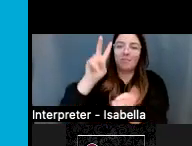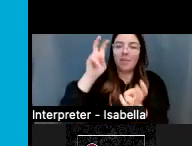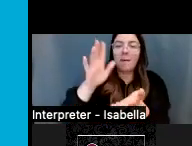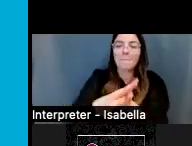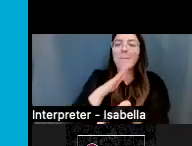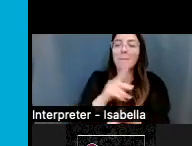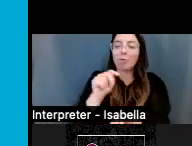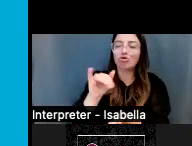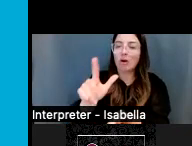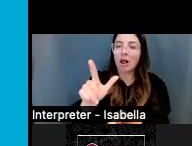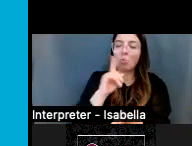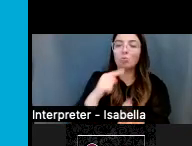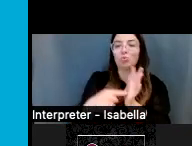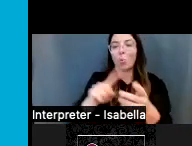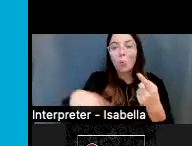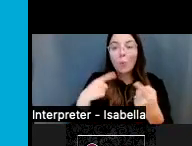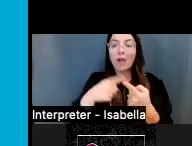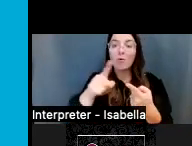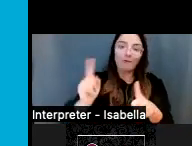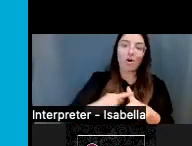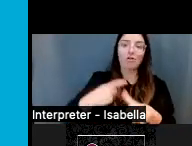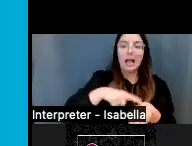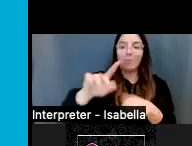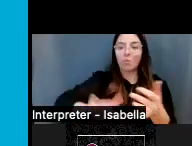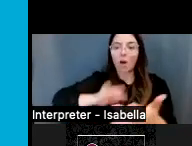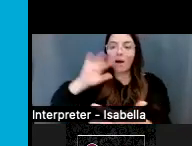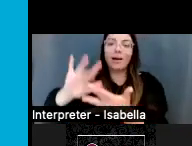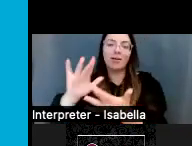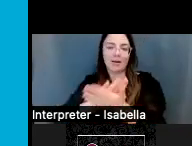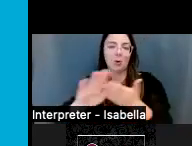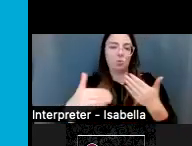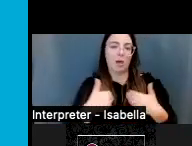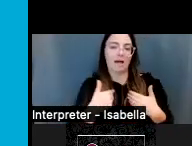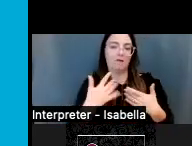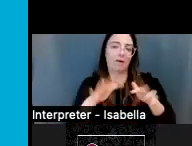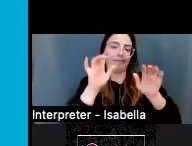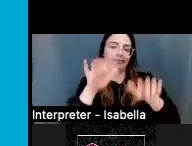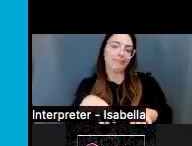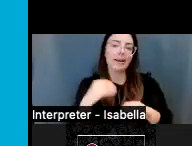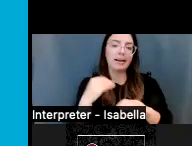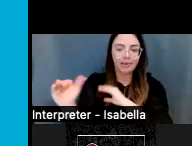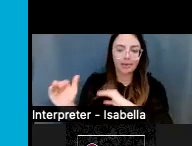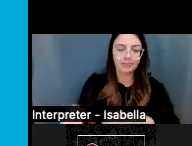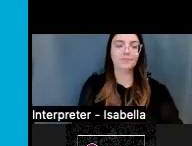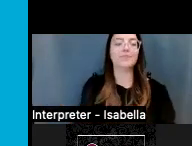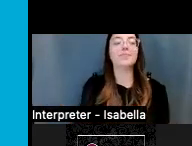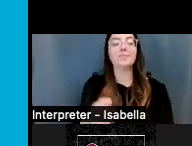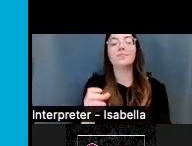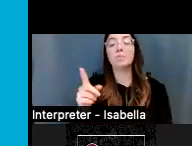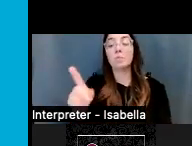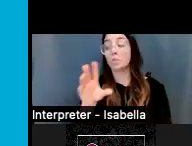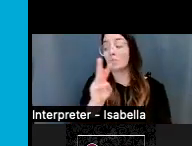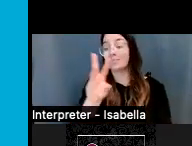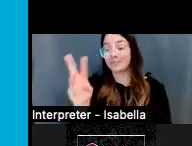DRS office. But either way is fine. And again, the materials include a hyperlink to that online referral form.